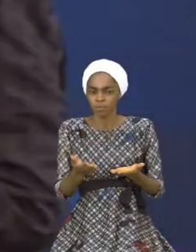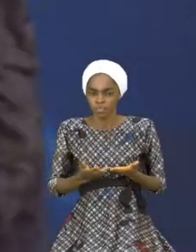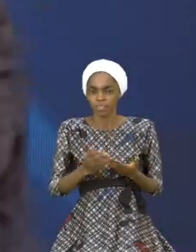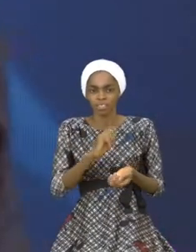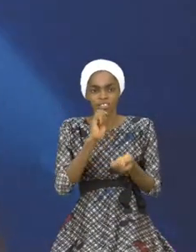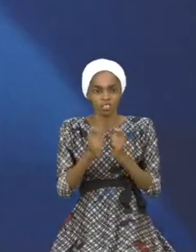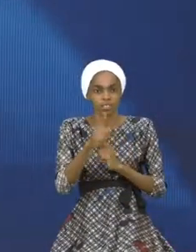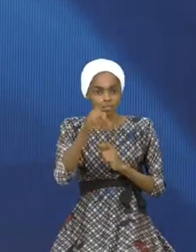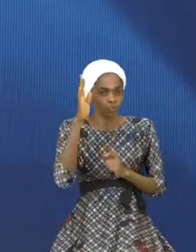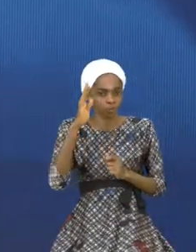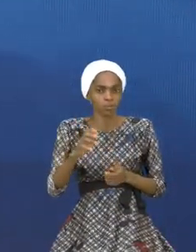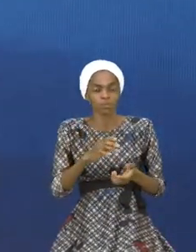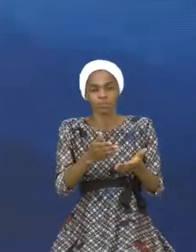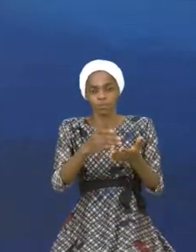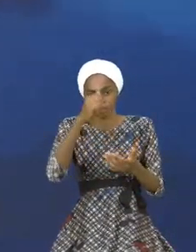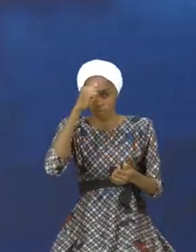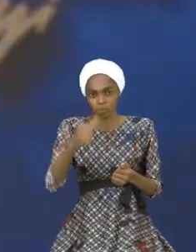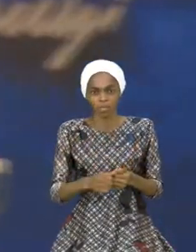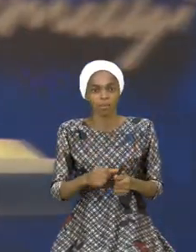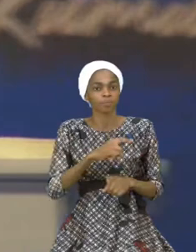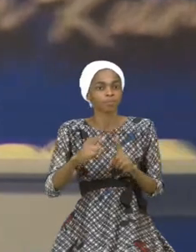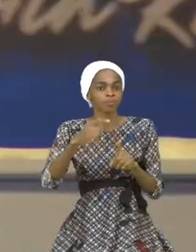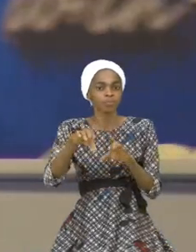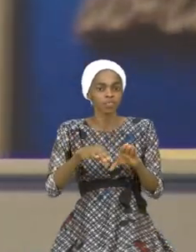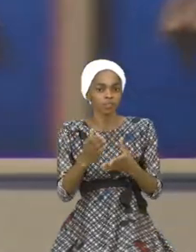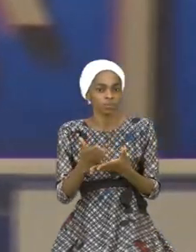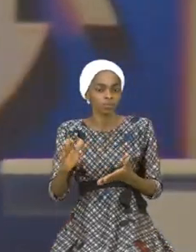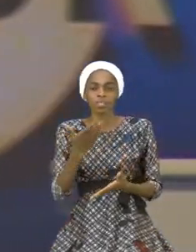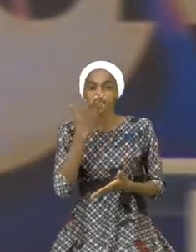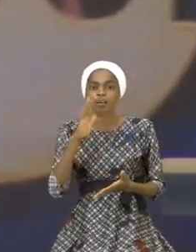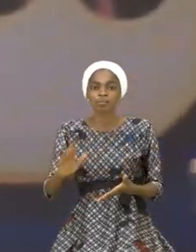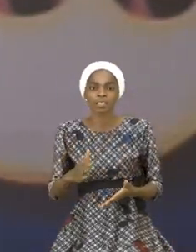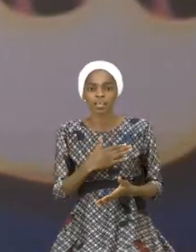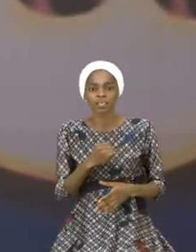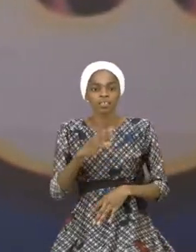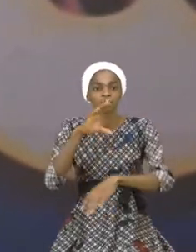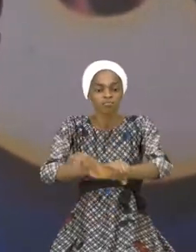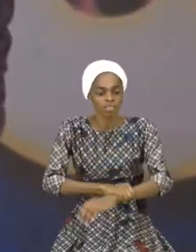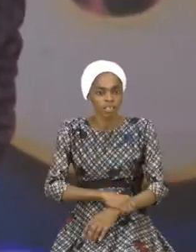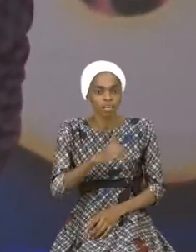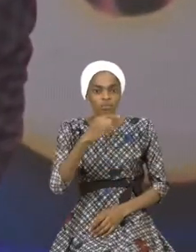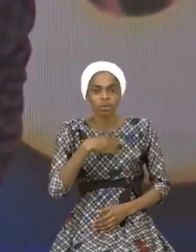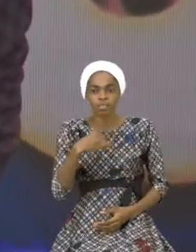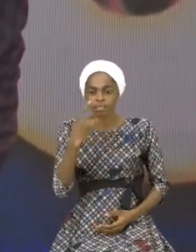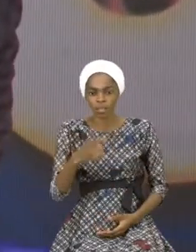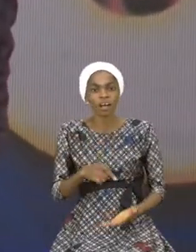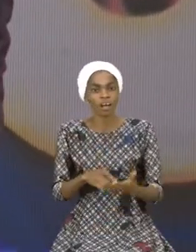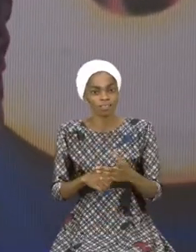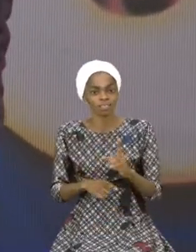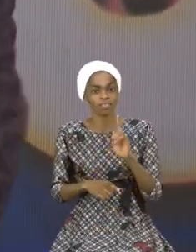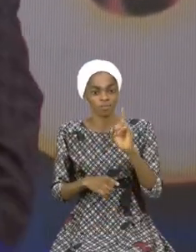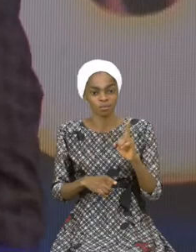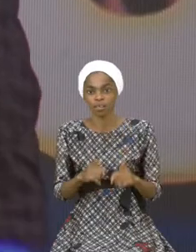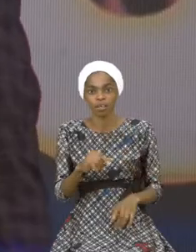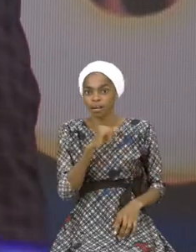remember when you've done something bad and they caught you and you said this one you cannot